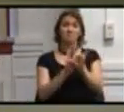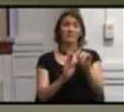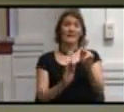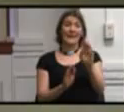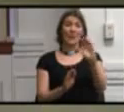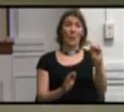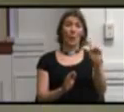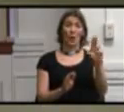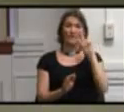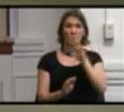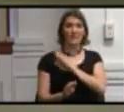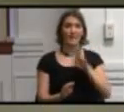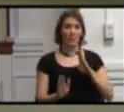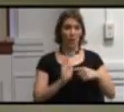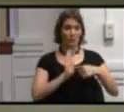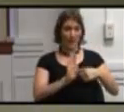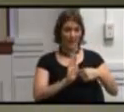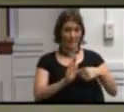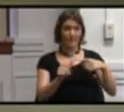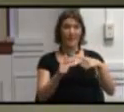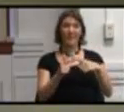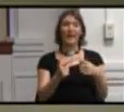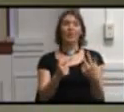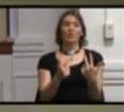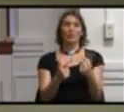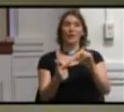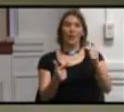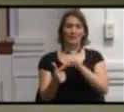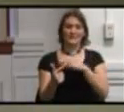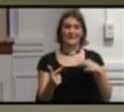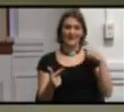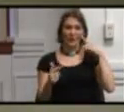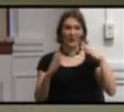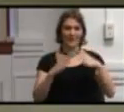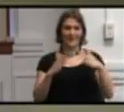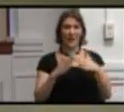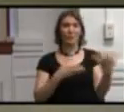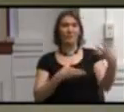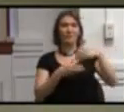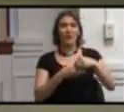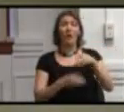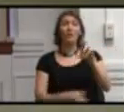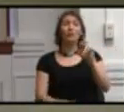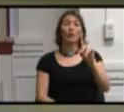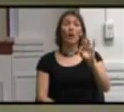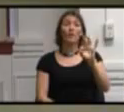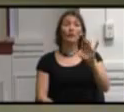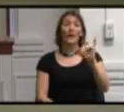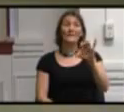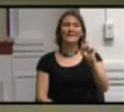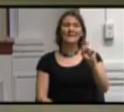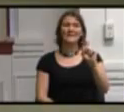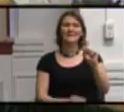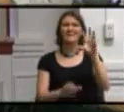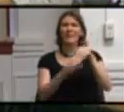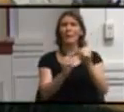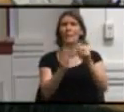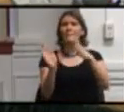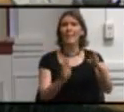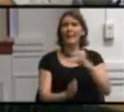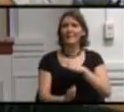town employees who really have significant expertise to bring to bear as part of this process. Rod Francis, who's got planning